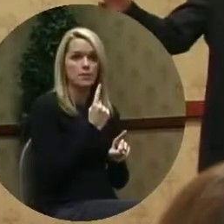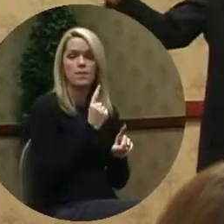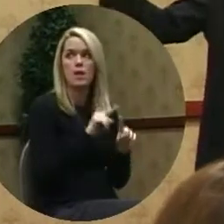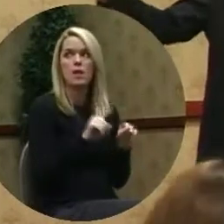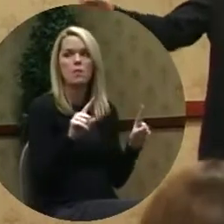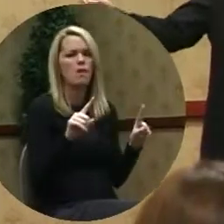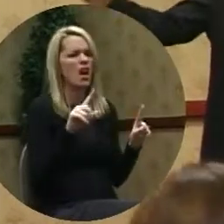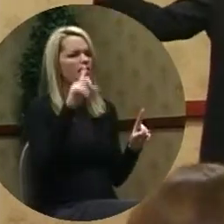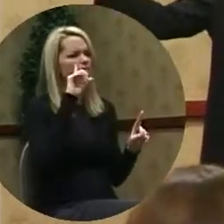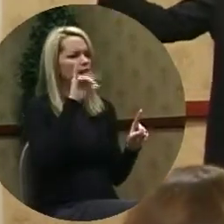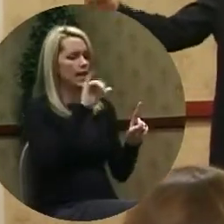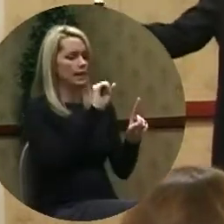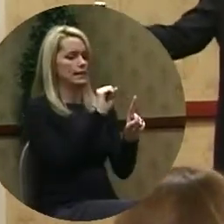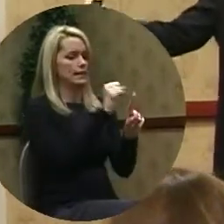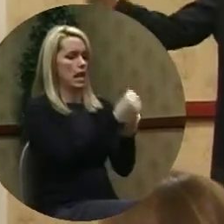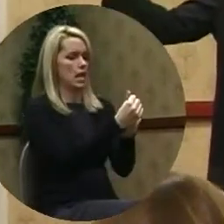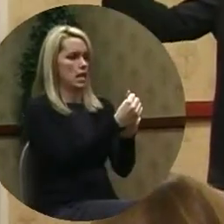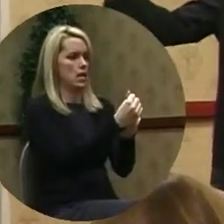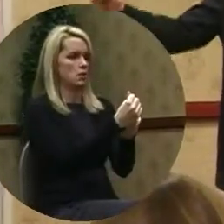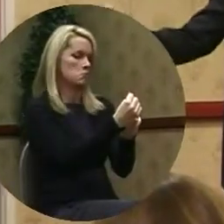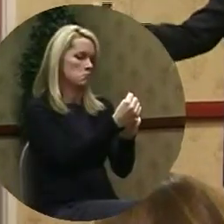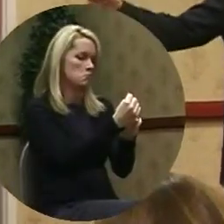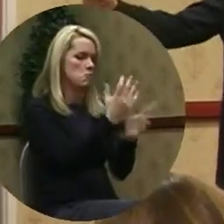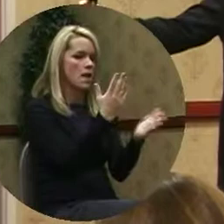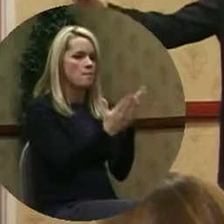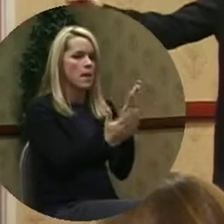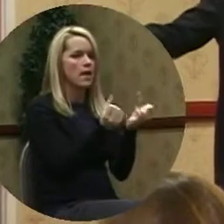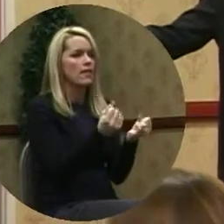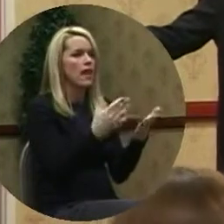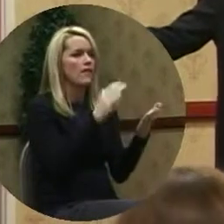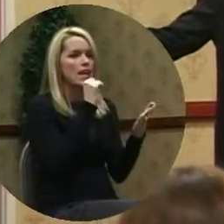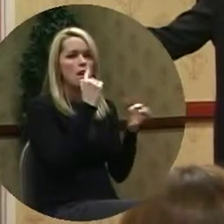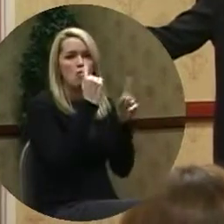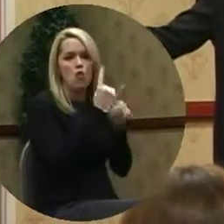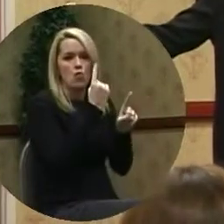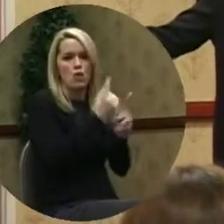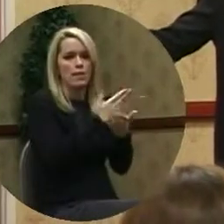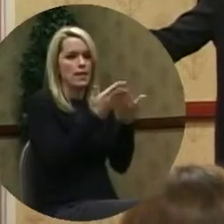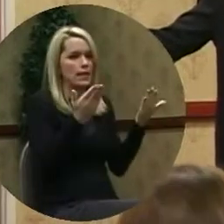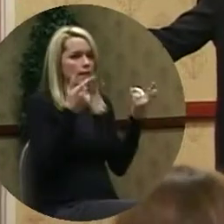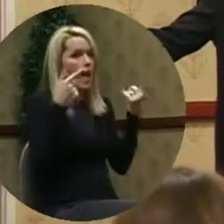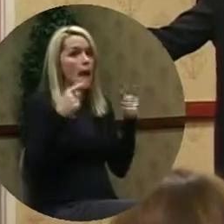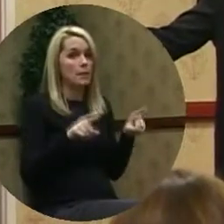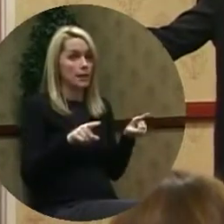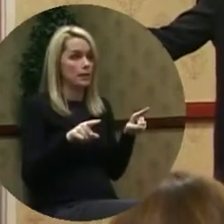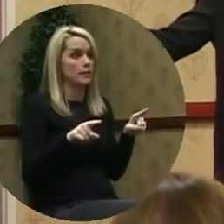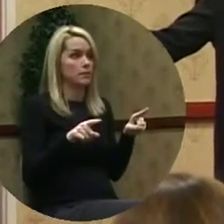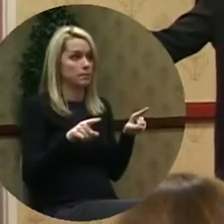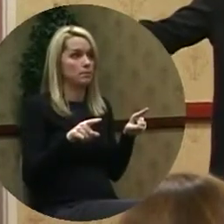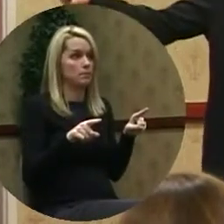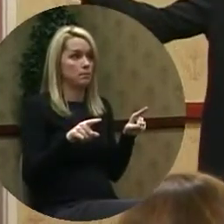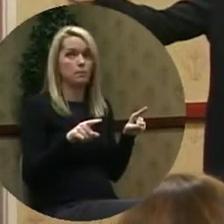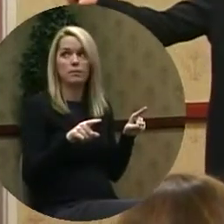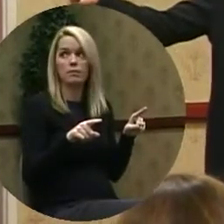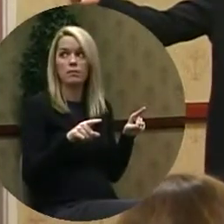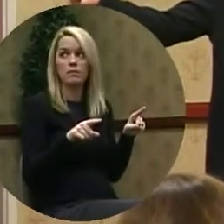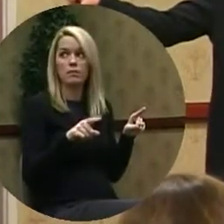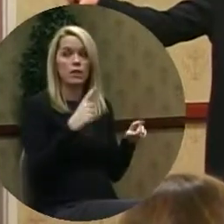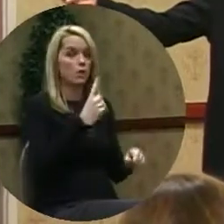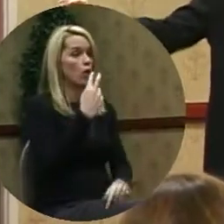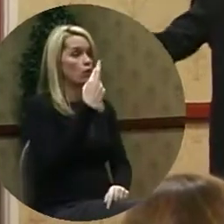think that the setting is a setting where there is a lot of inappropriate behavior being modeled, for example, it's one of the reasons